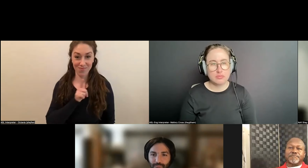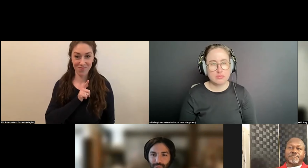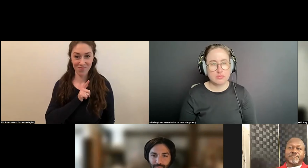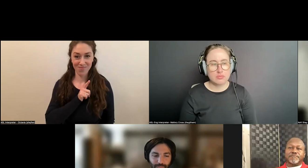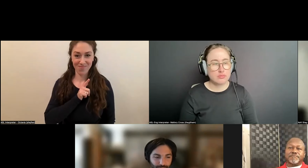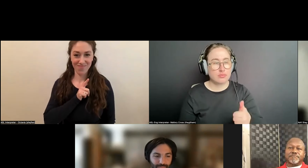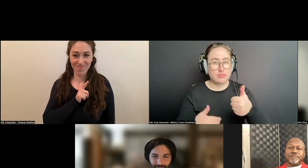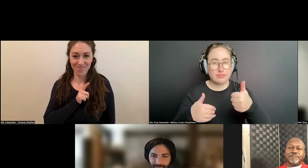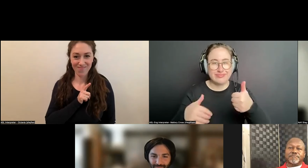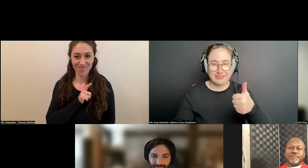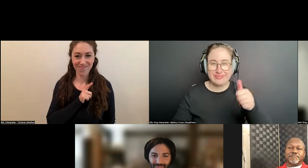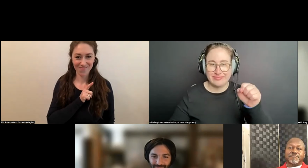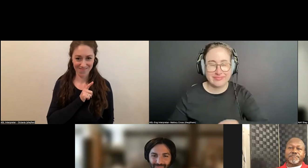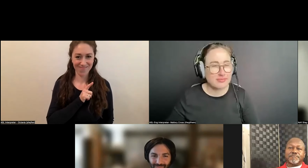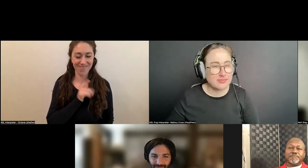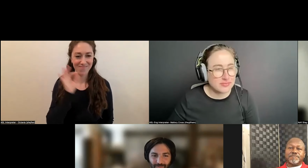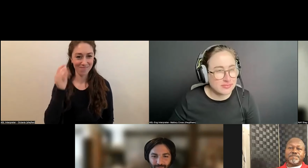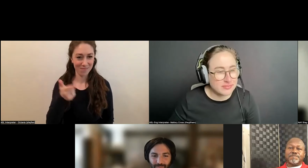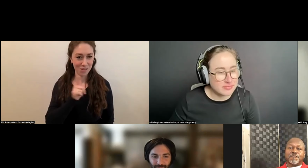Great. I'm so confused by your job, Ruby.